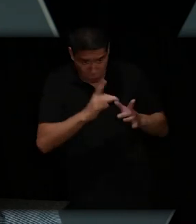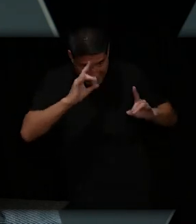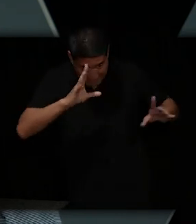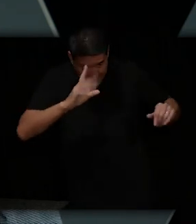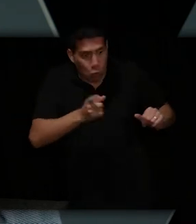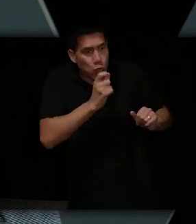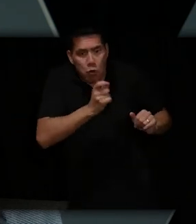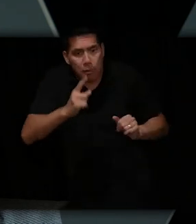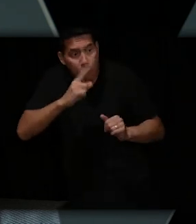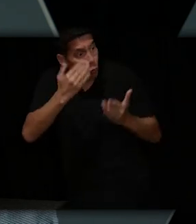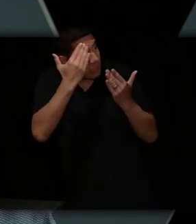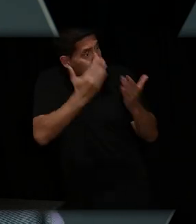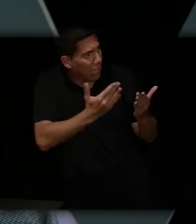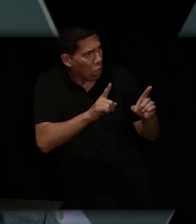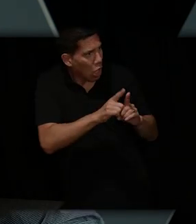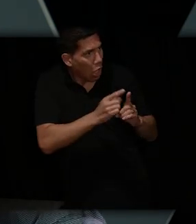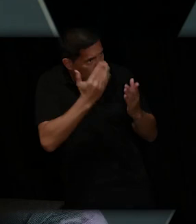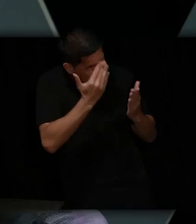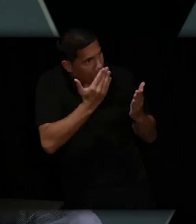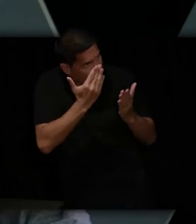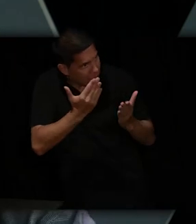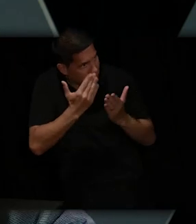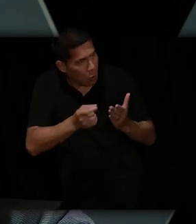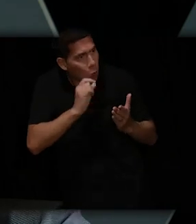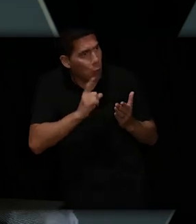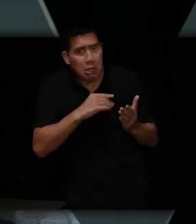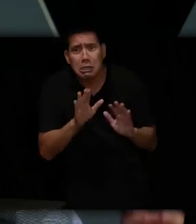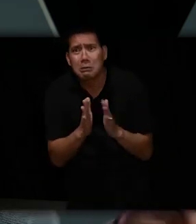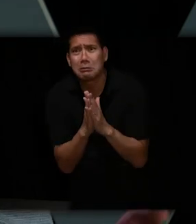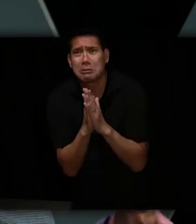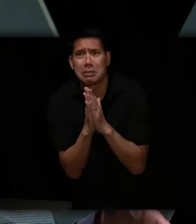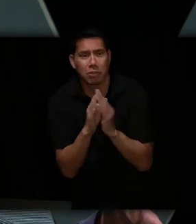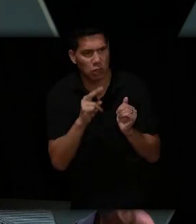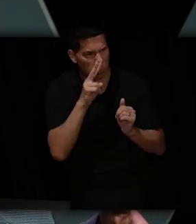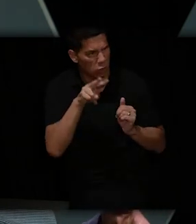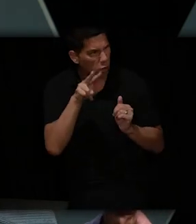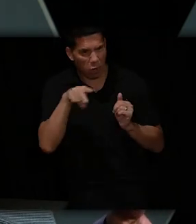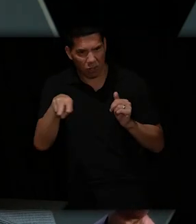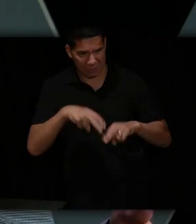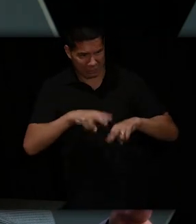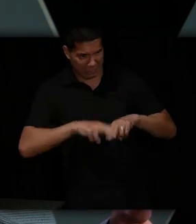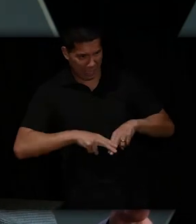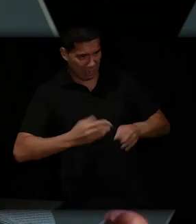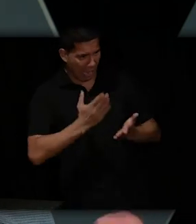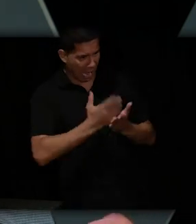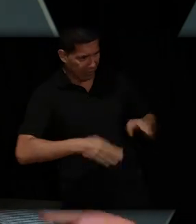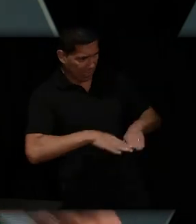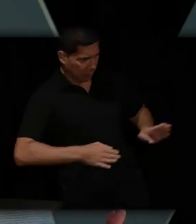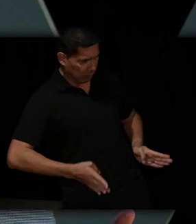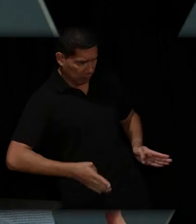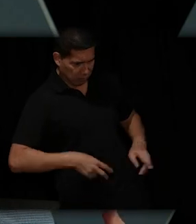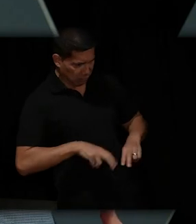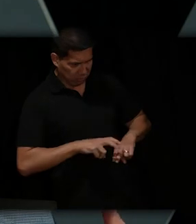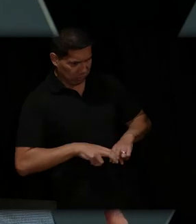respected heavyweights just would come groveling to like a 22-year-old sitting at a half desk about how they